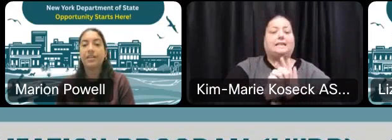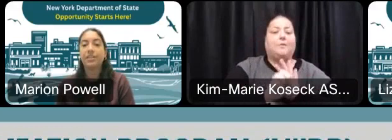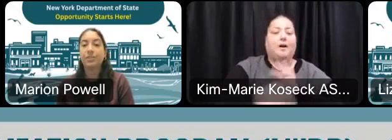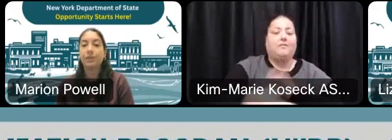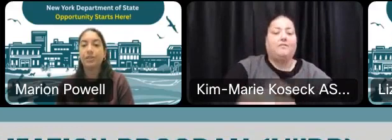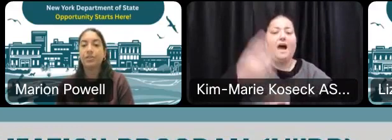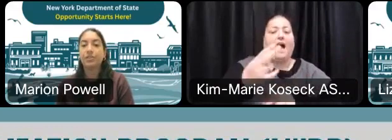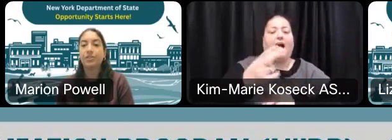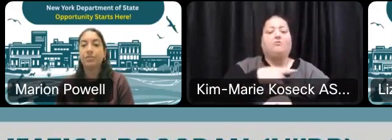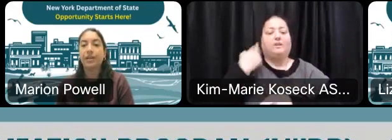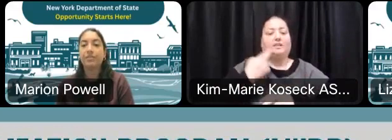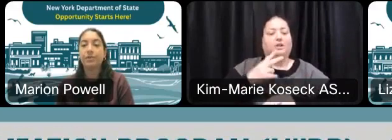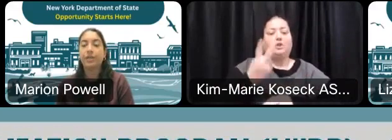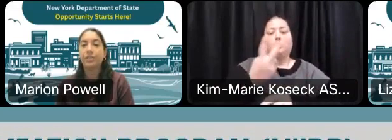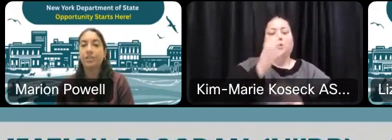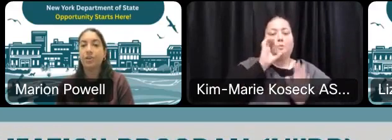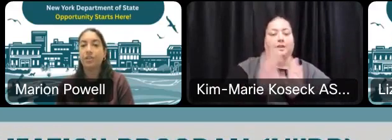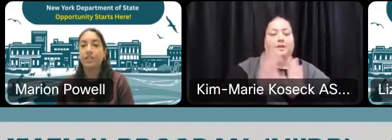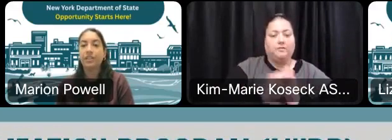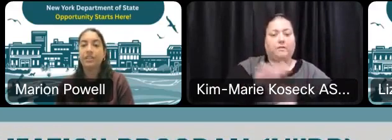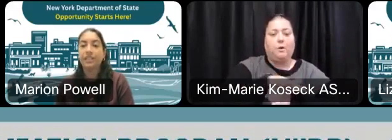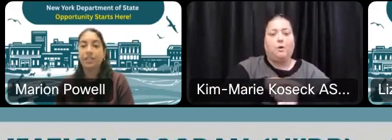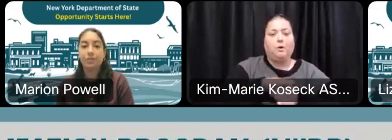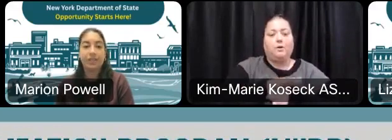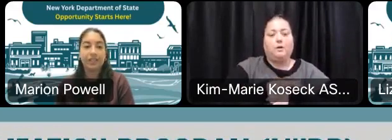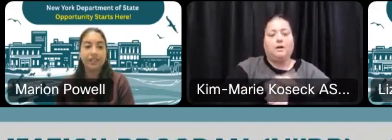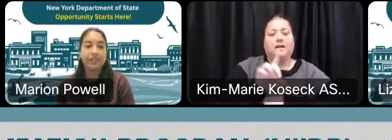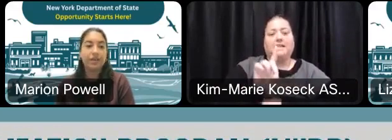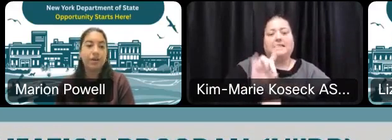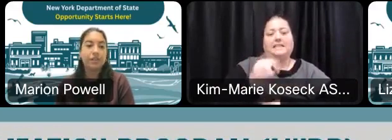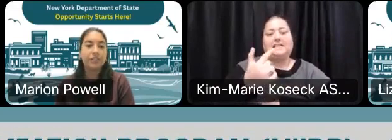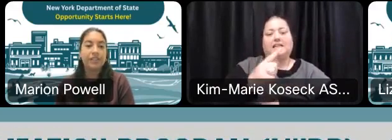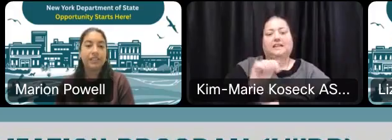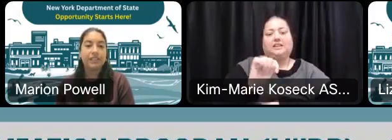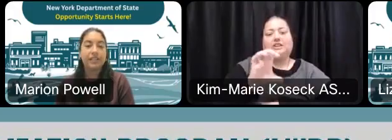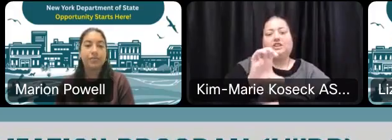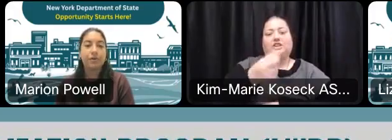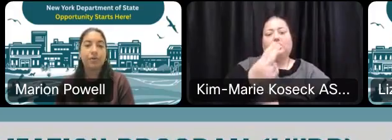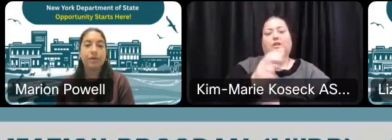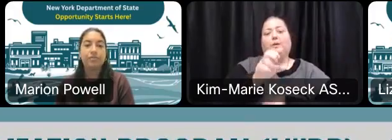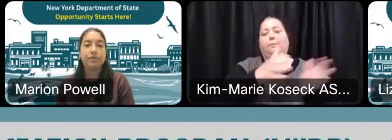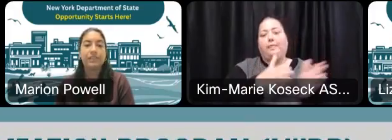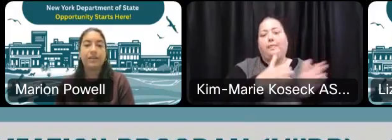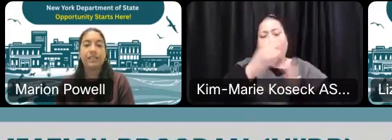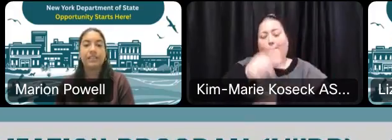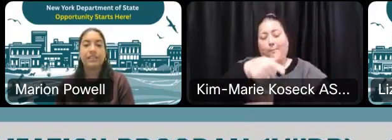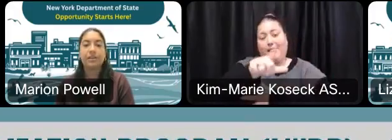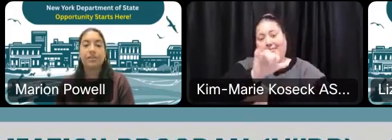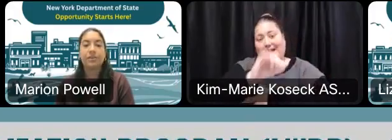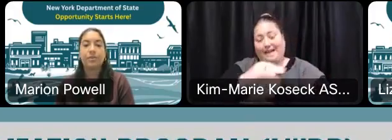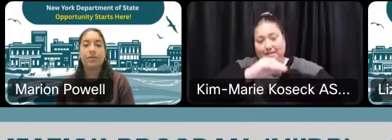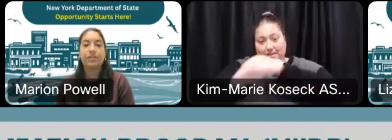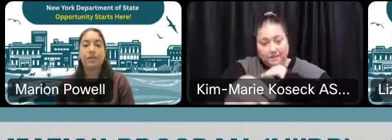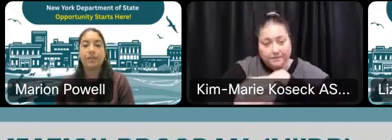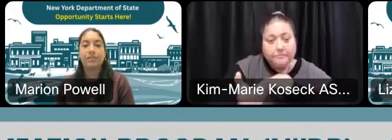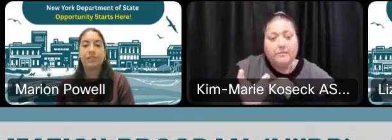area in the two pictures to the right of a location called Ditch Plains, also seeing the second row of focus areas listed on the